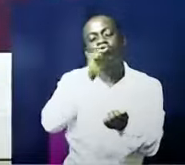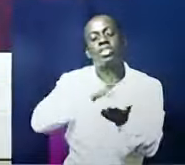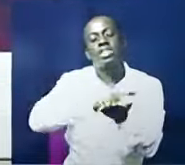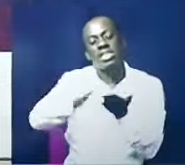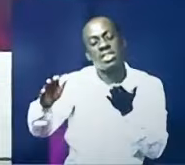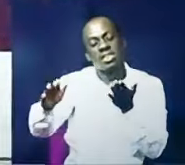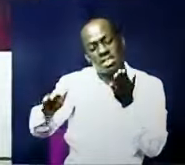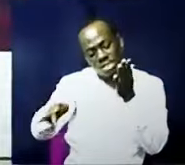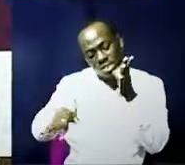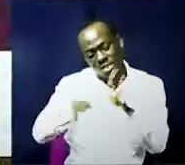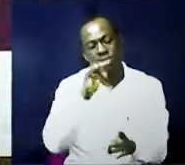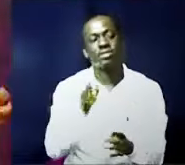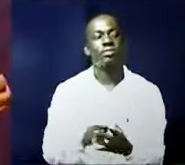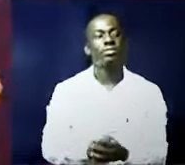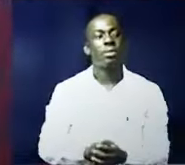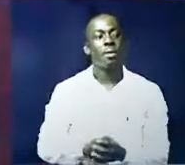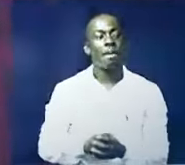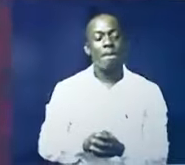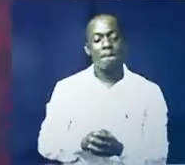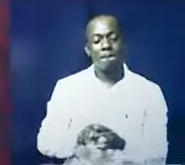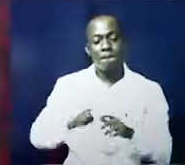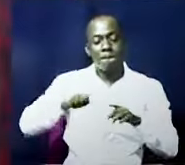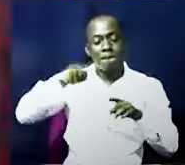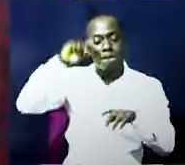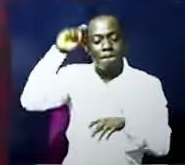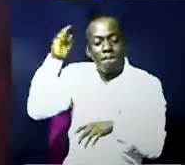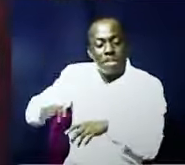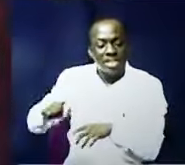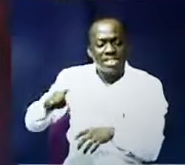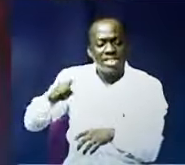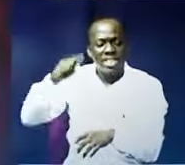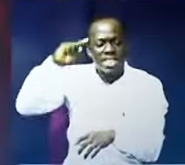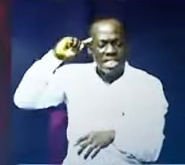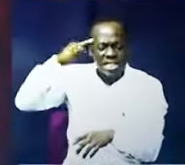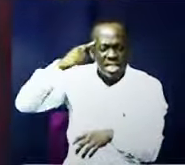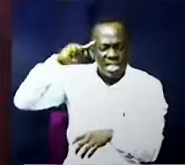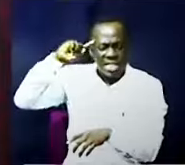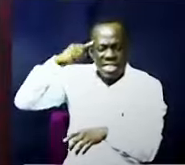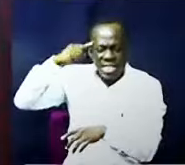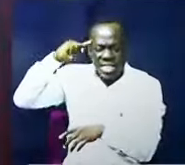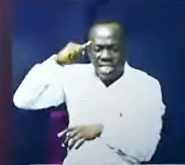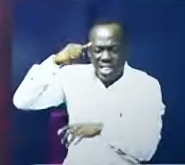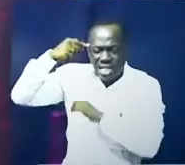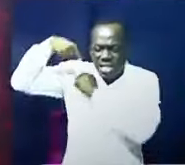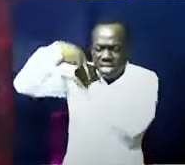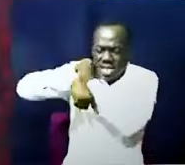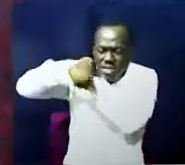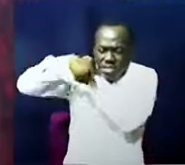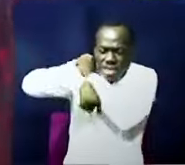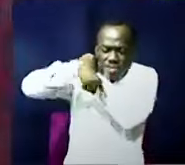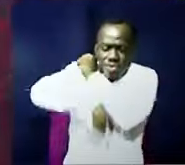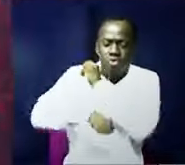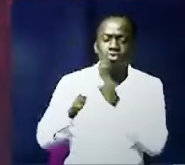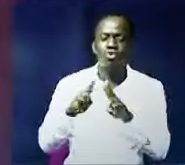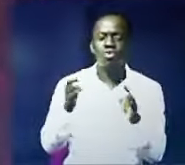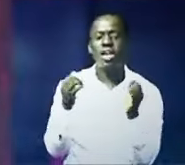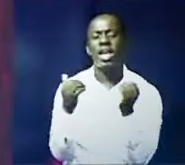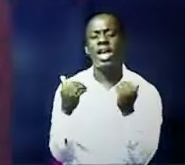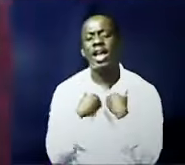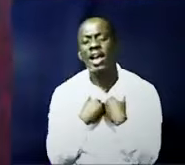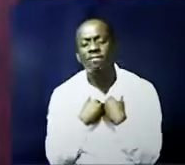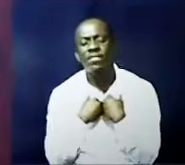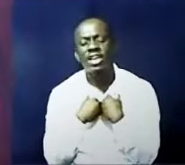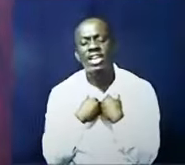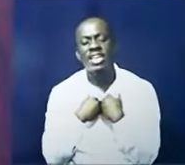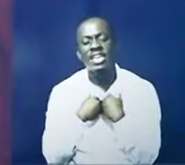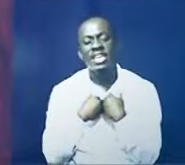dig deeper so that we'll be able to have the keys of the kingdom to help people like that. I will say a dress you call near a hinia numu